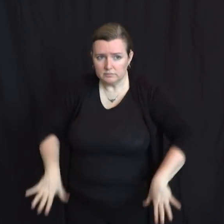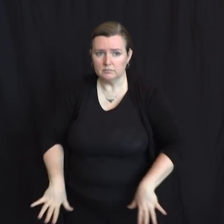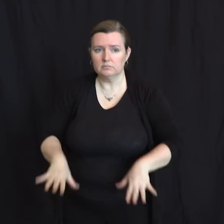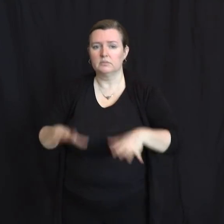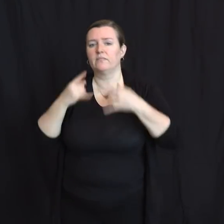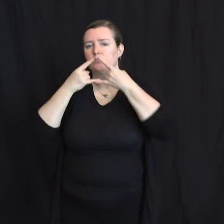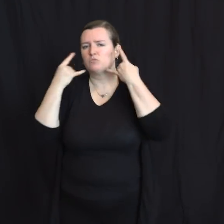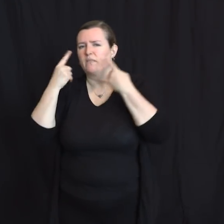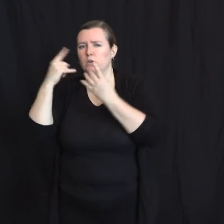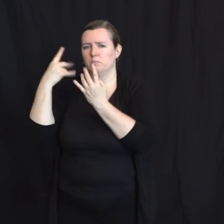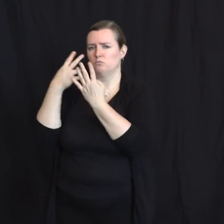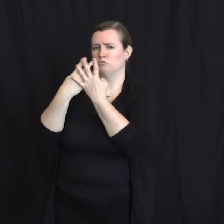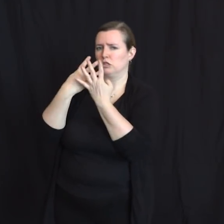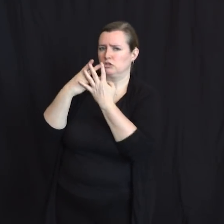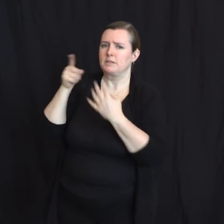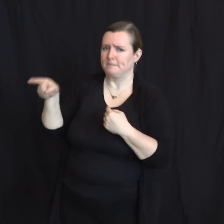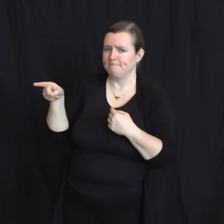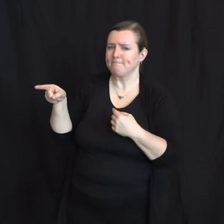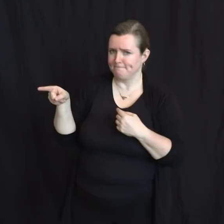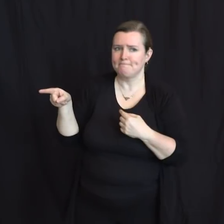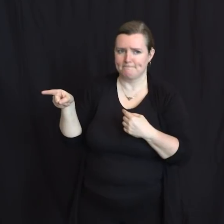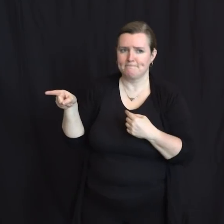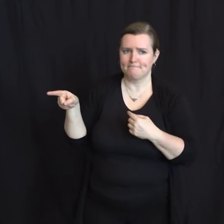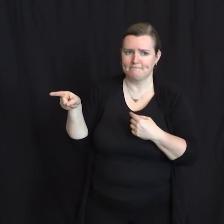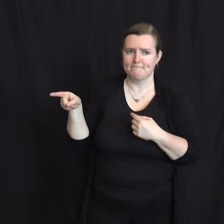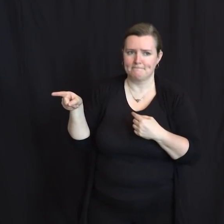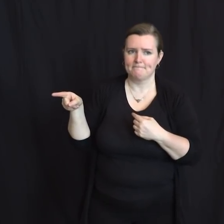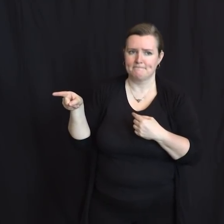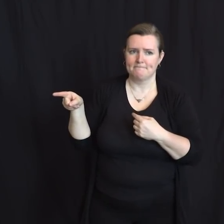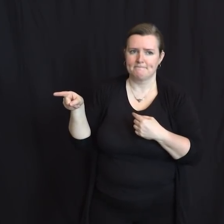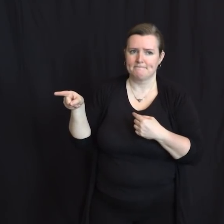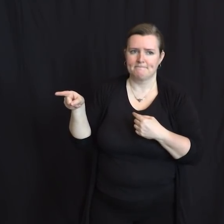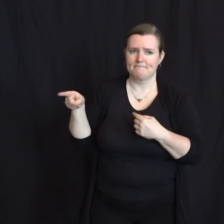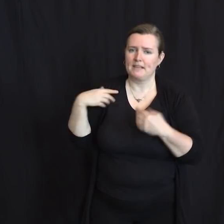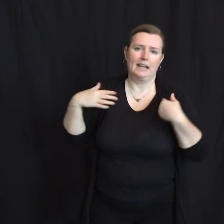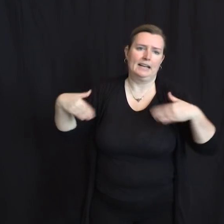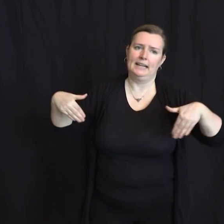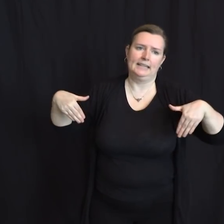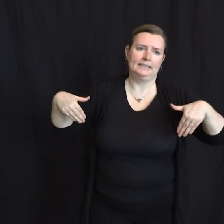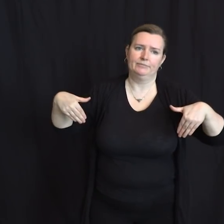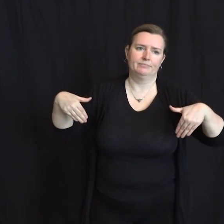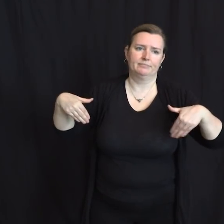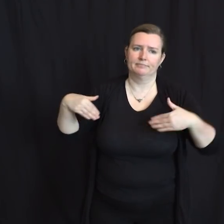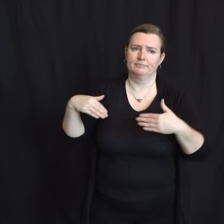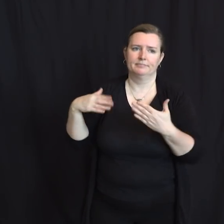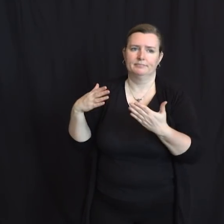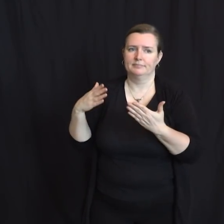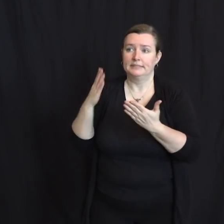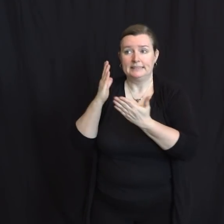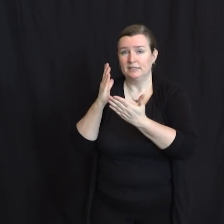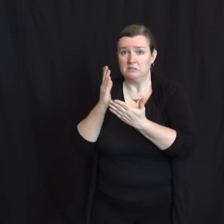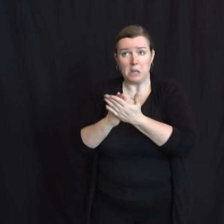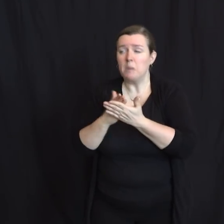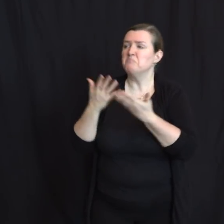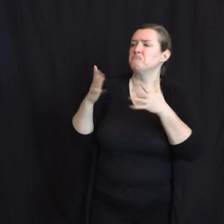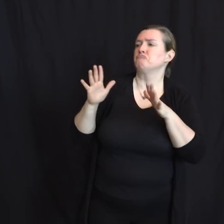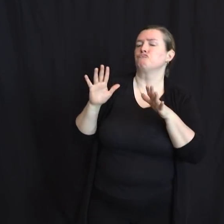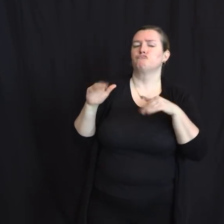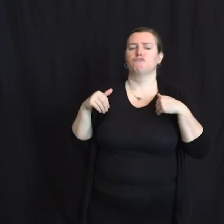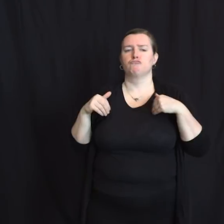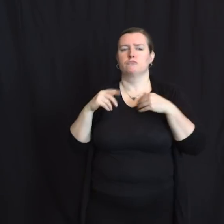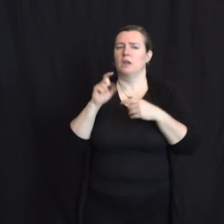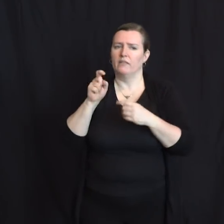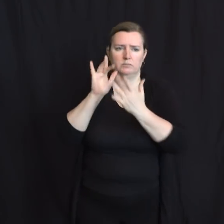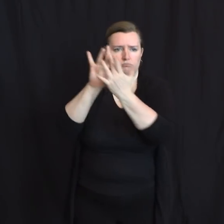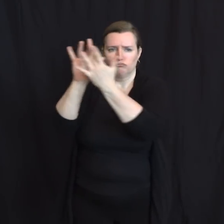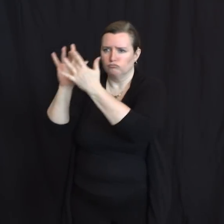care, it is. We're not in a position that we could just stop, whether that's isolation gowns, which are at a premium